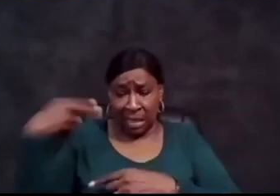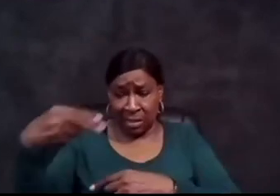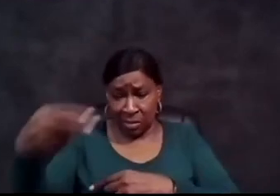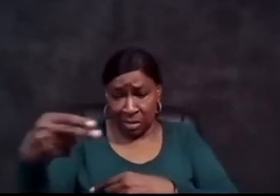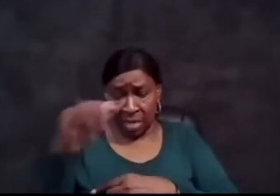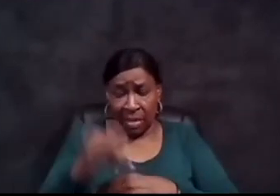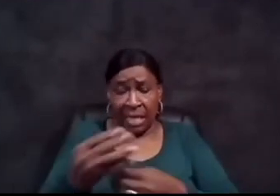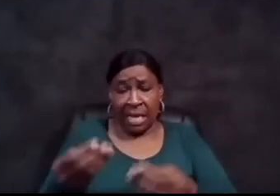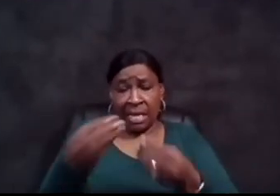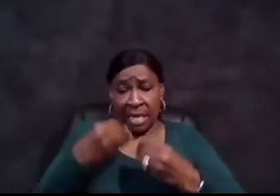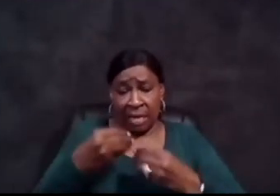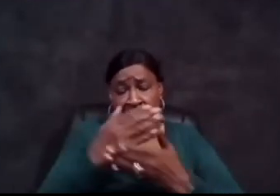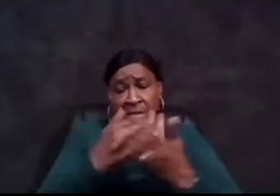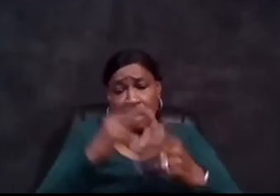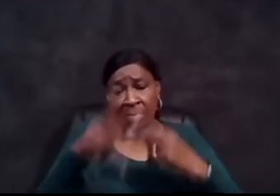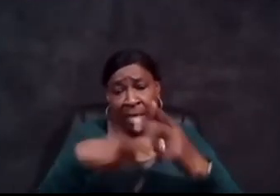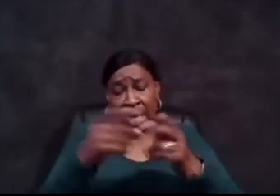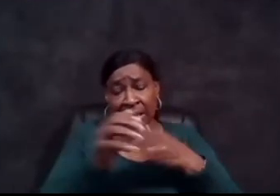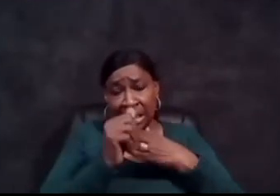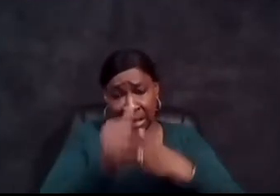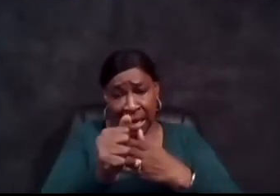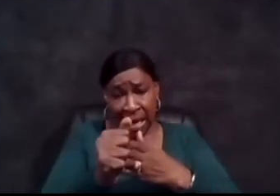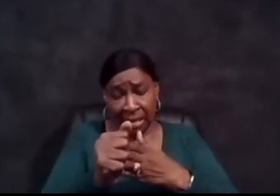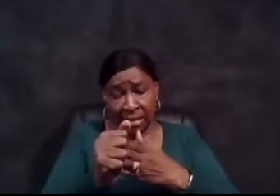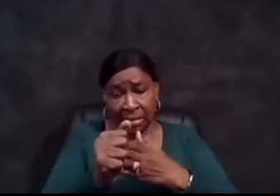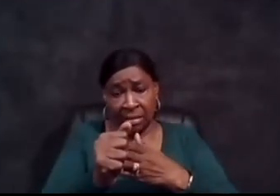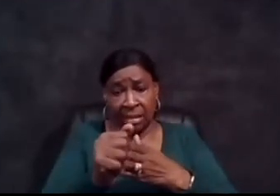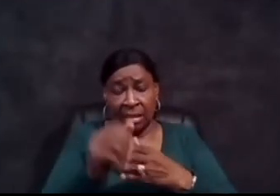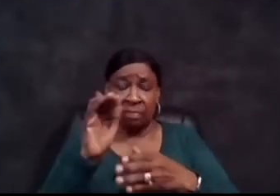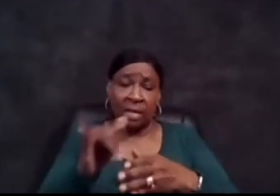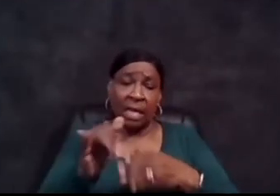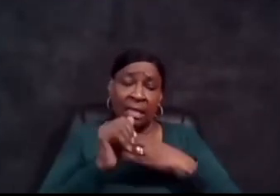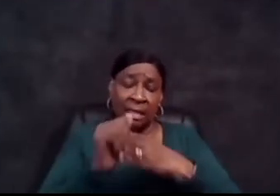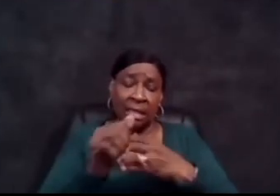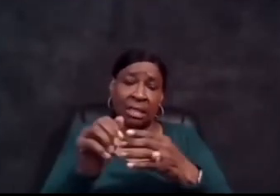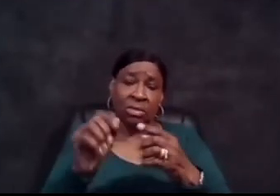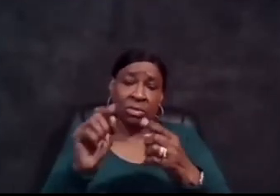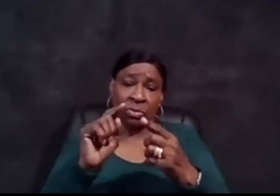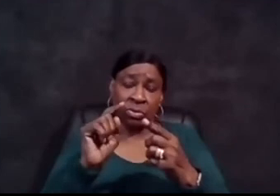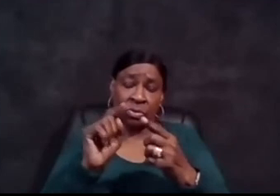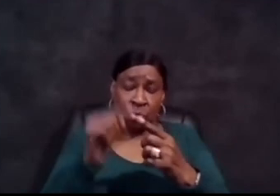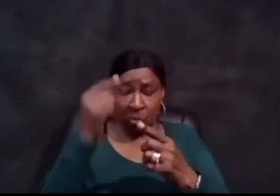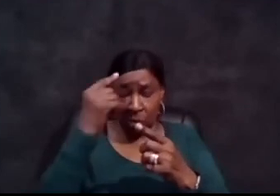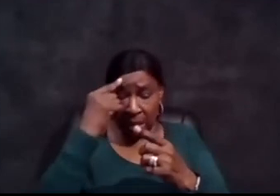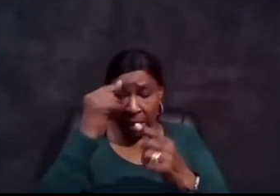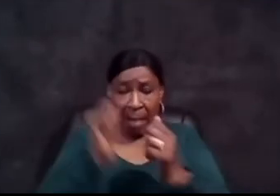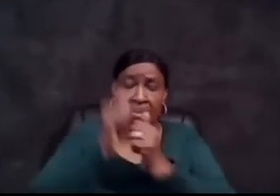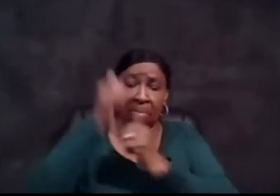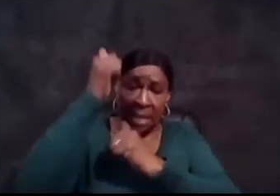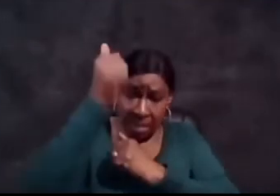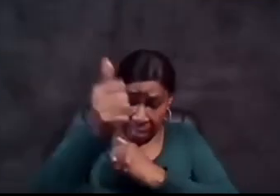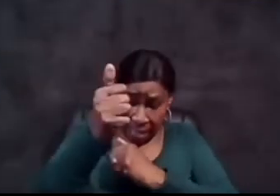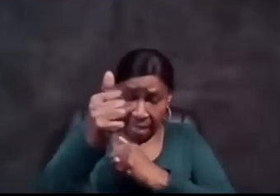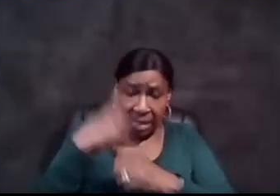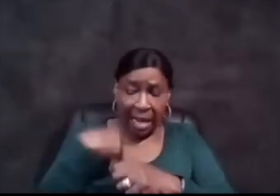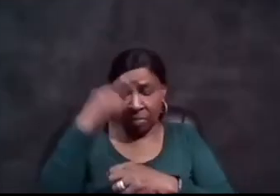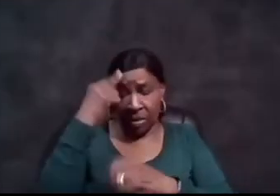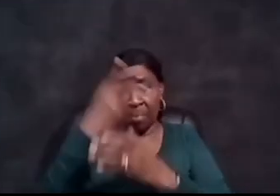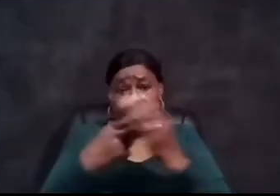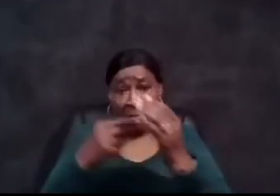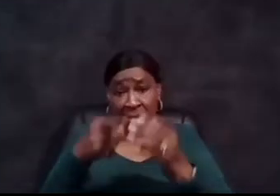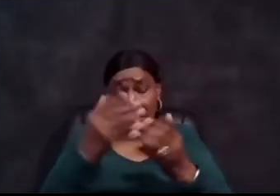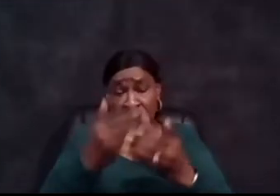guidance for leaning towards our imaginative like capacities to think beyond the state. But I think both of these things are really